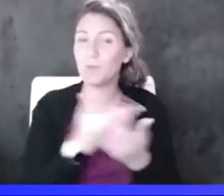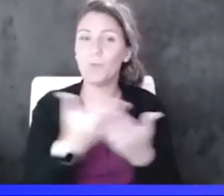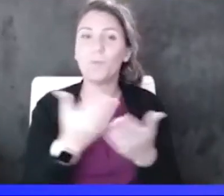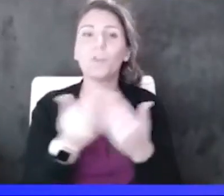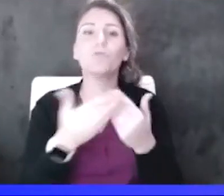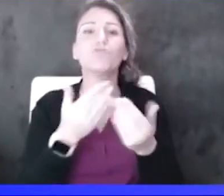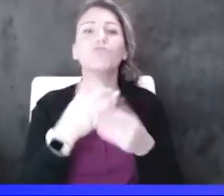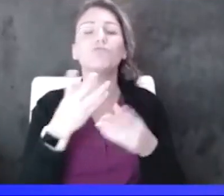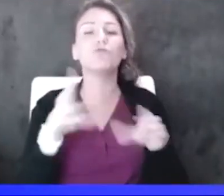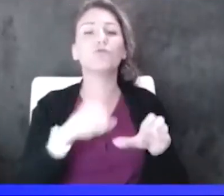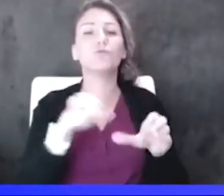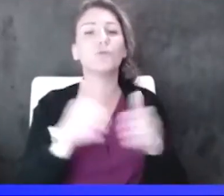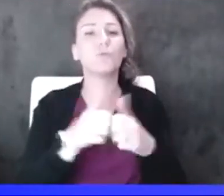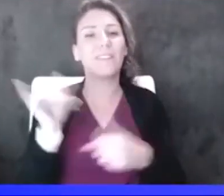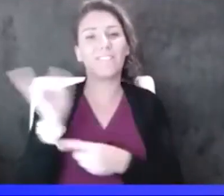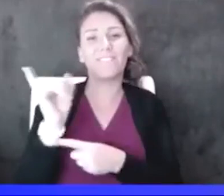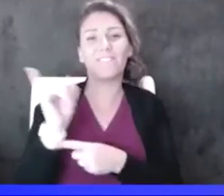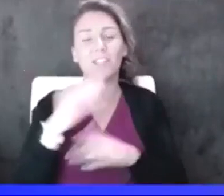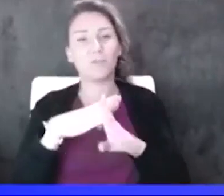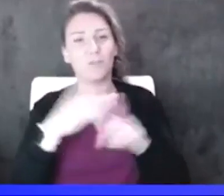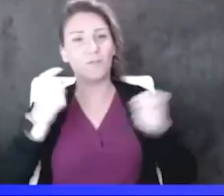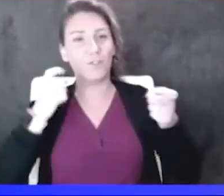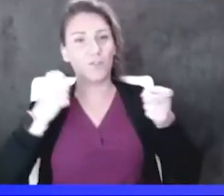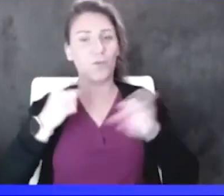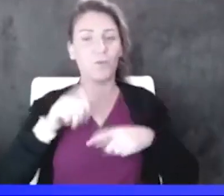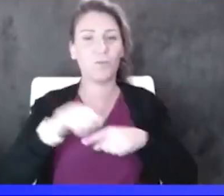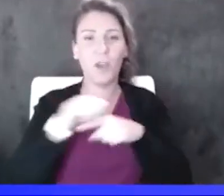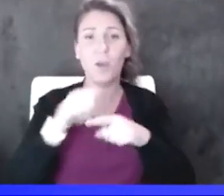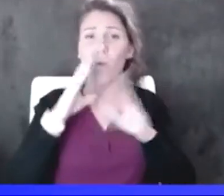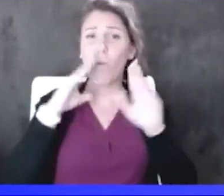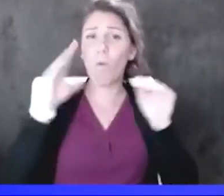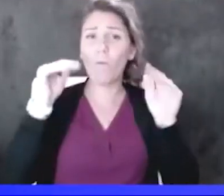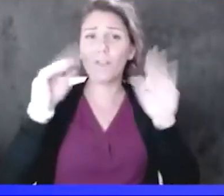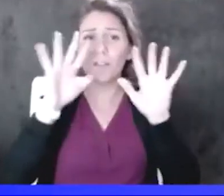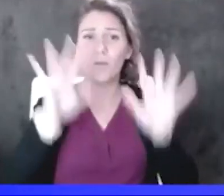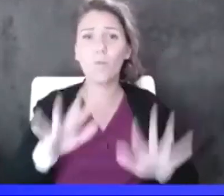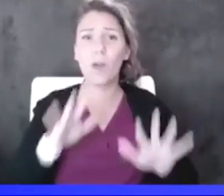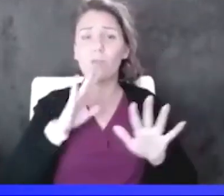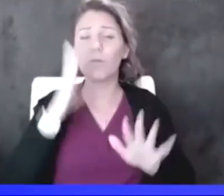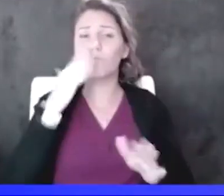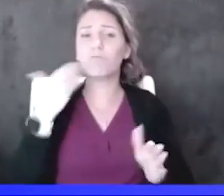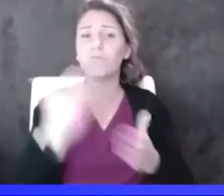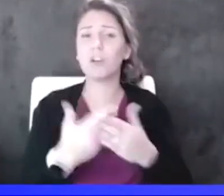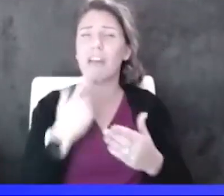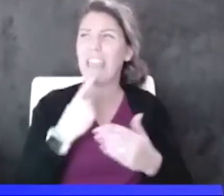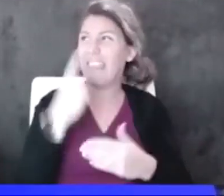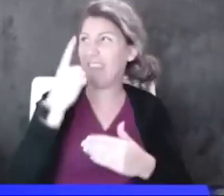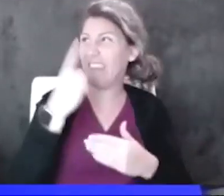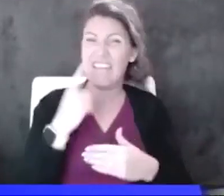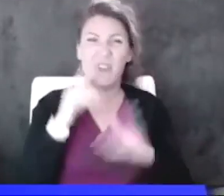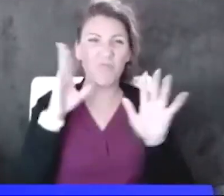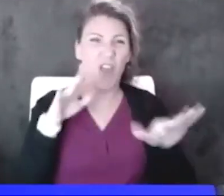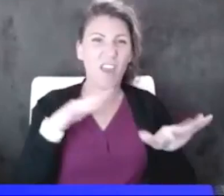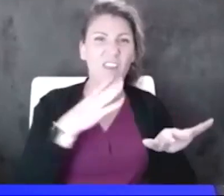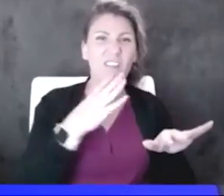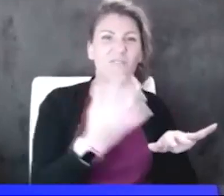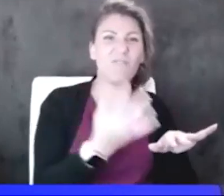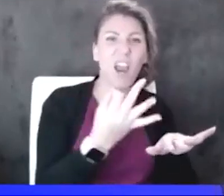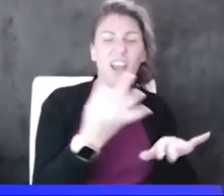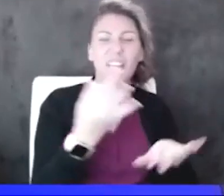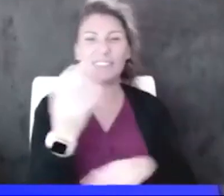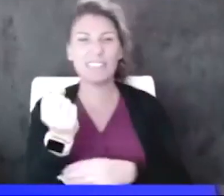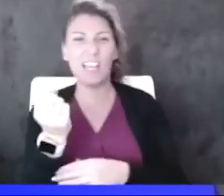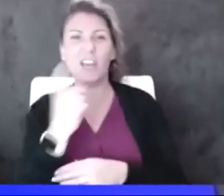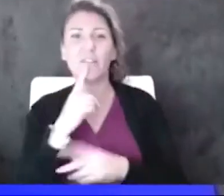control practices. Hopefully the weather will cooperate. I think there's supposed to be some rain on Friday and Saturday, but Sunday and Monday look like they're supposed to be nice, at least